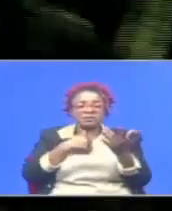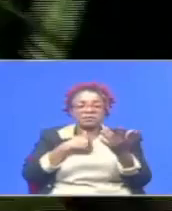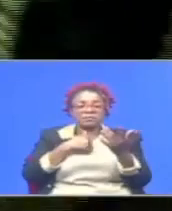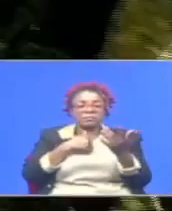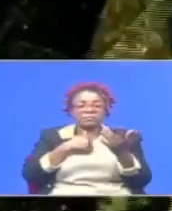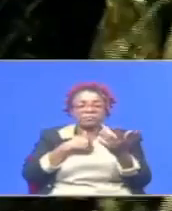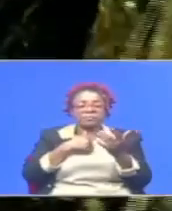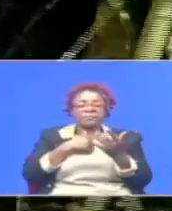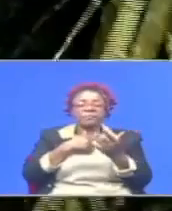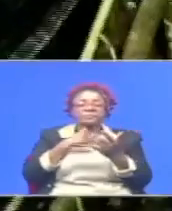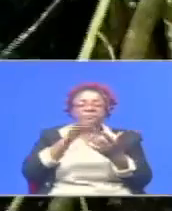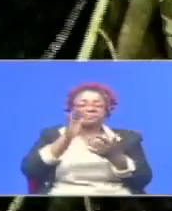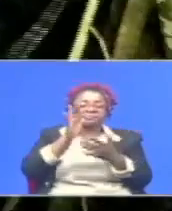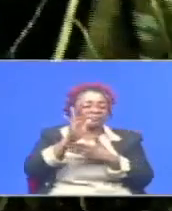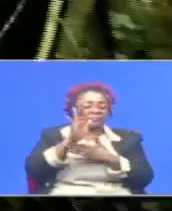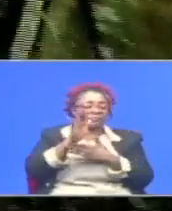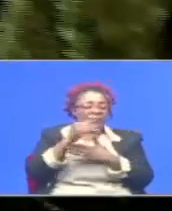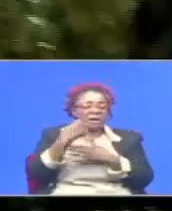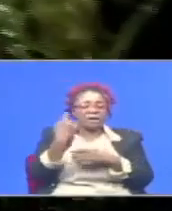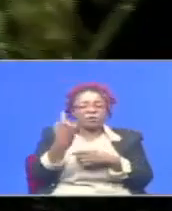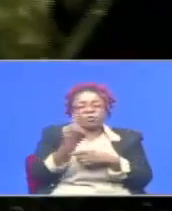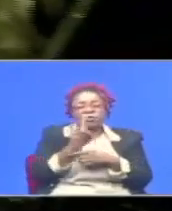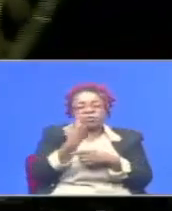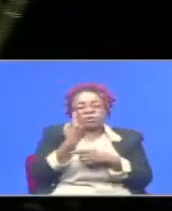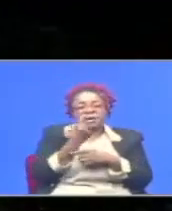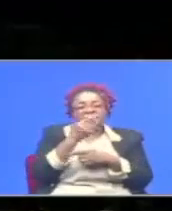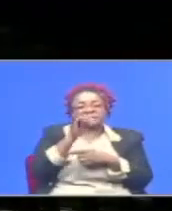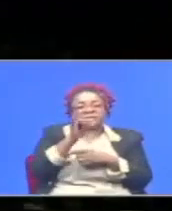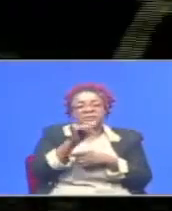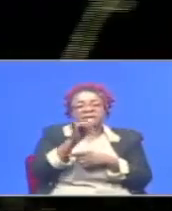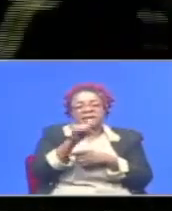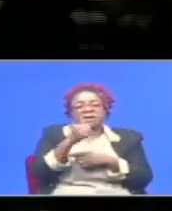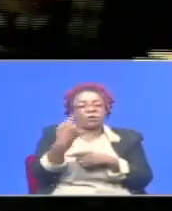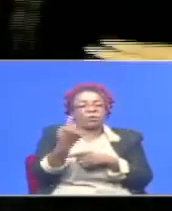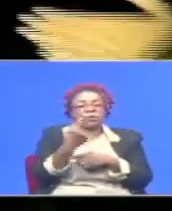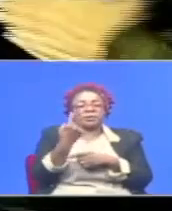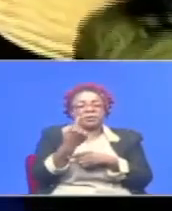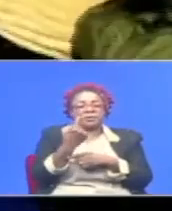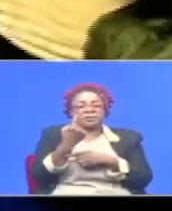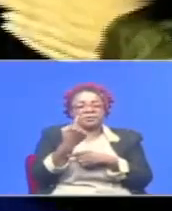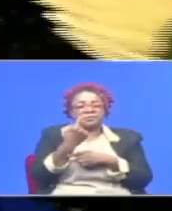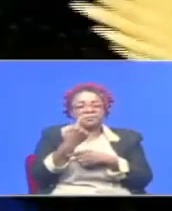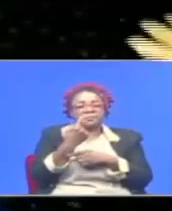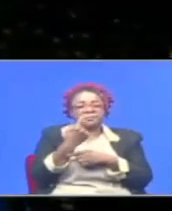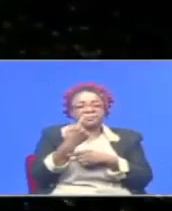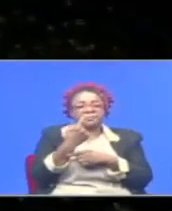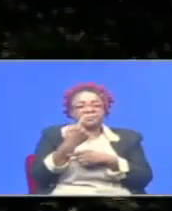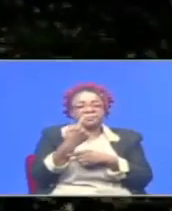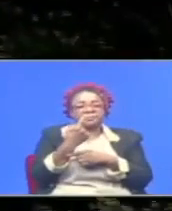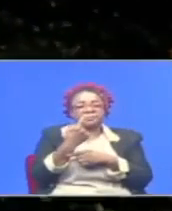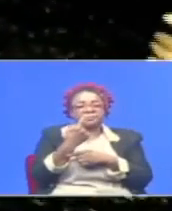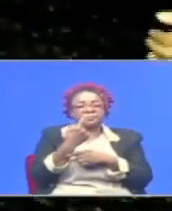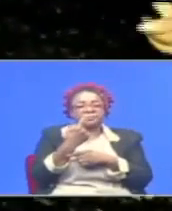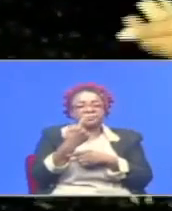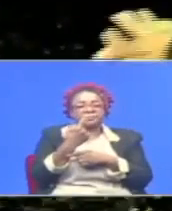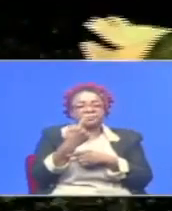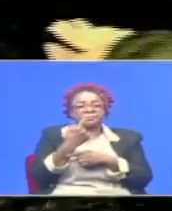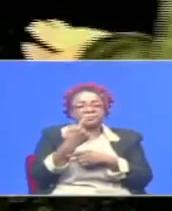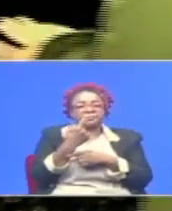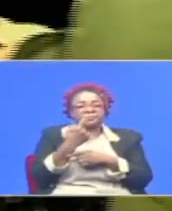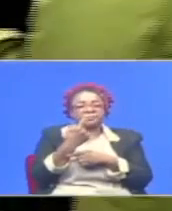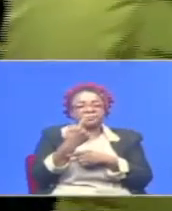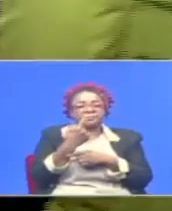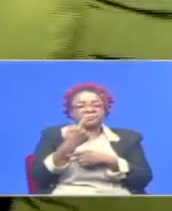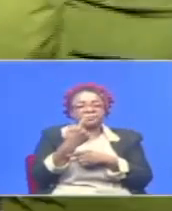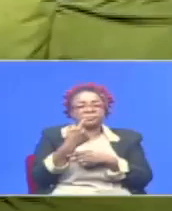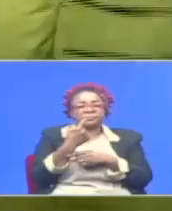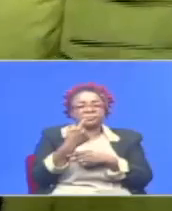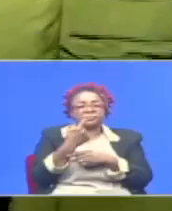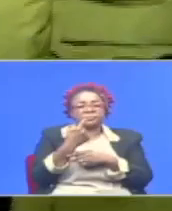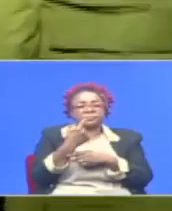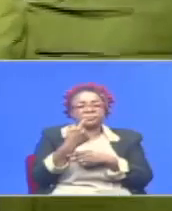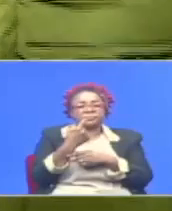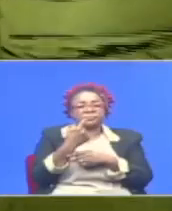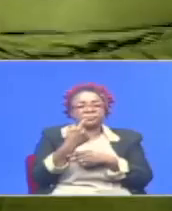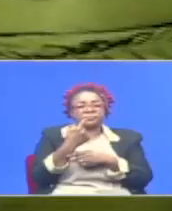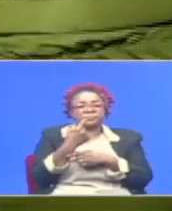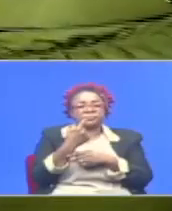Danny is she's a loner and she stays in this boma by herself. Ooh, look at her. Can she feed from my